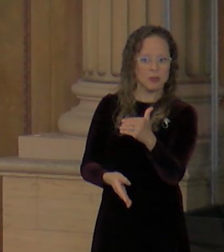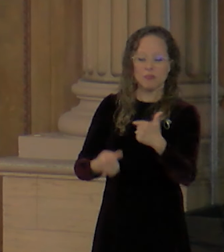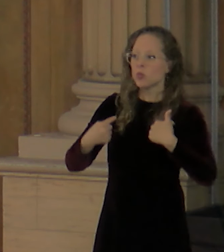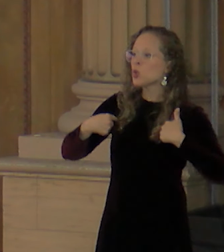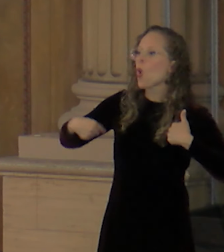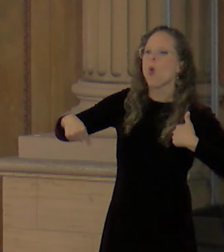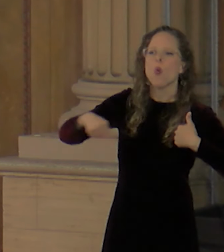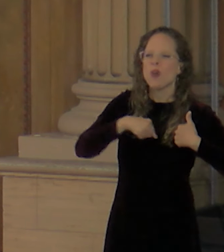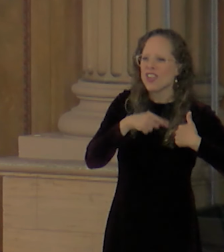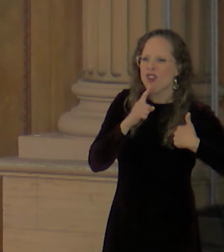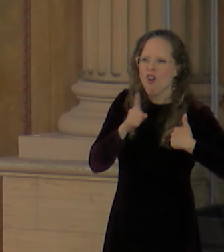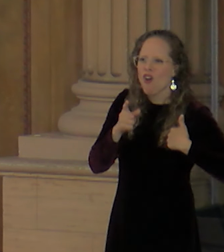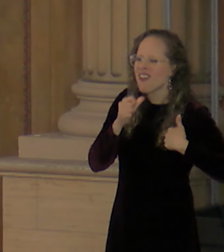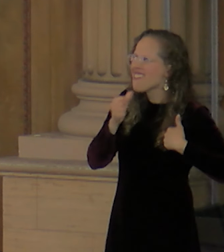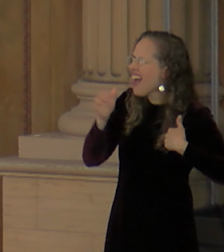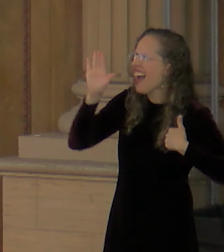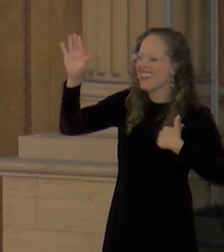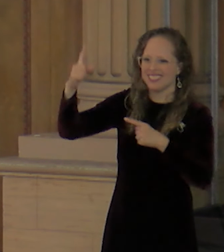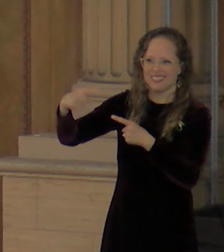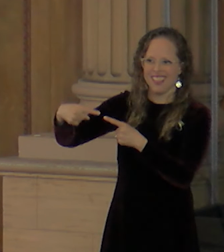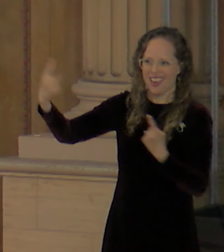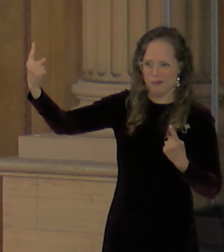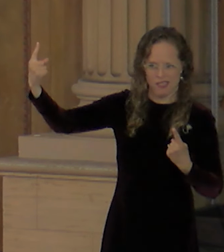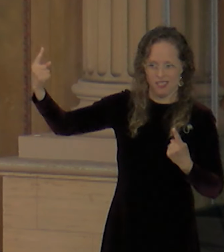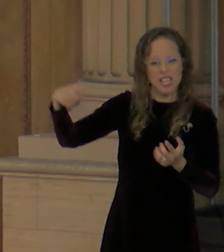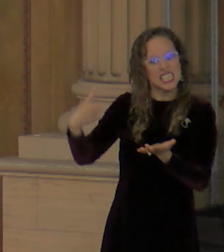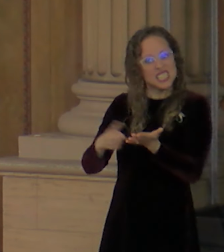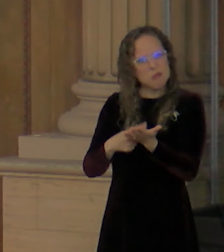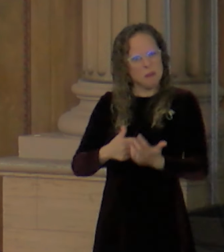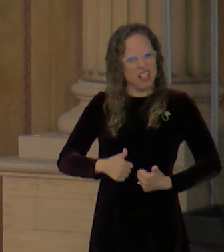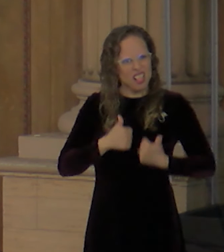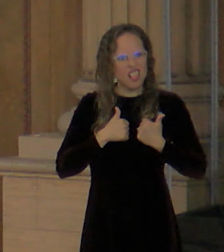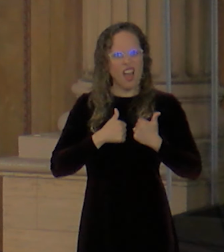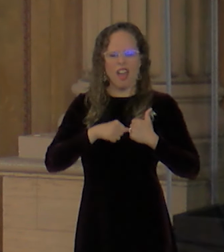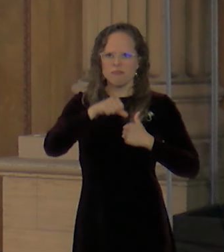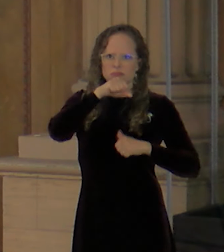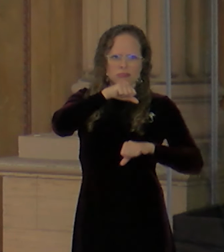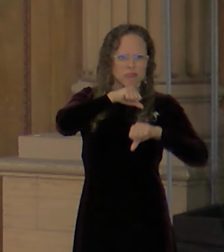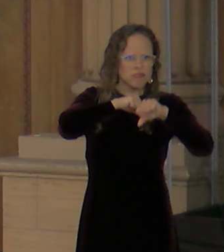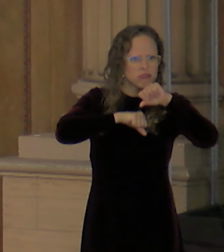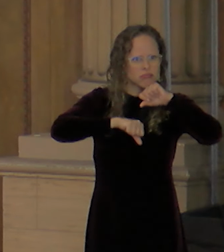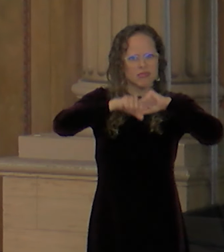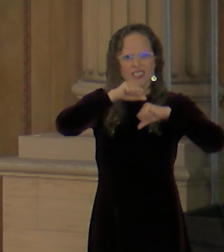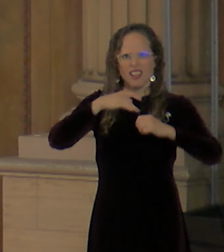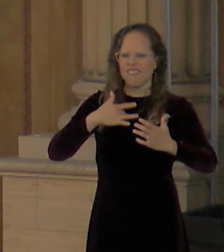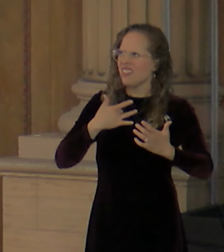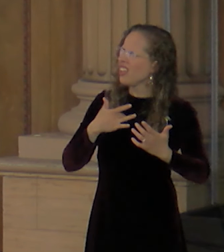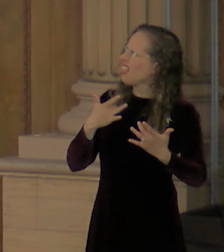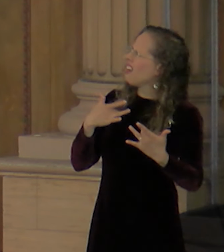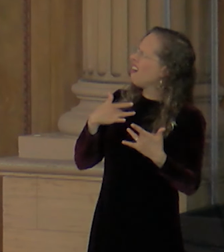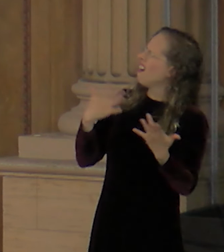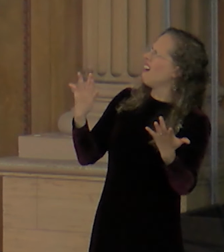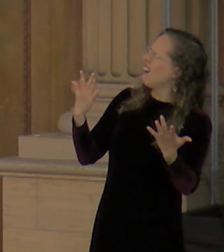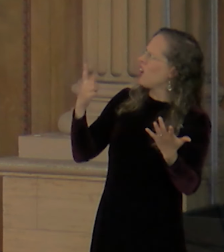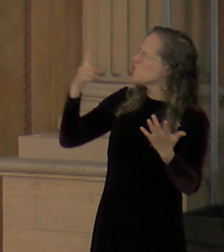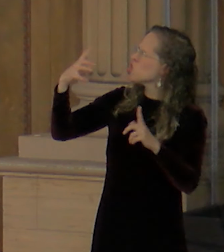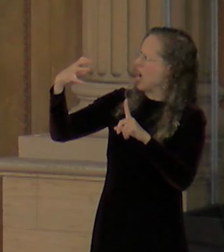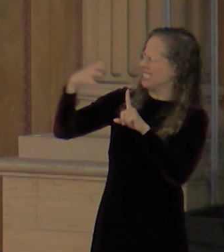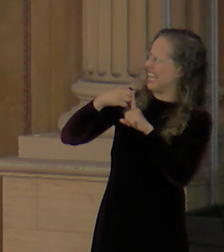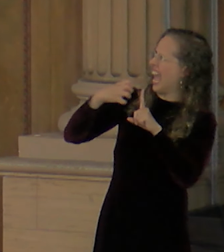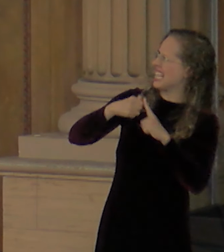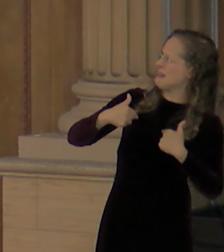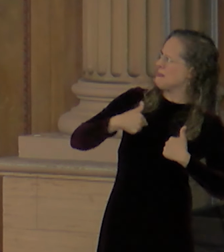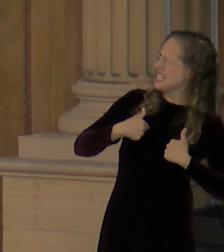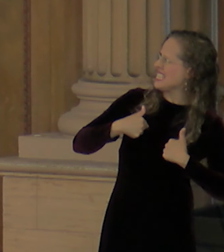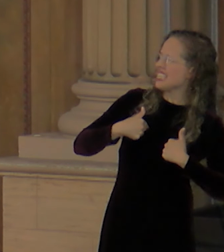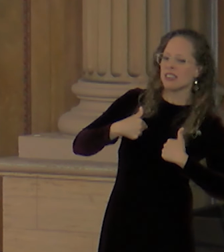Even though sometimes the suffering we go through can make us feel like I must be, he's shooting his arrows into me. He's shooting his arrows